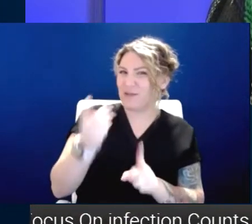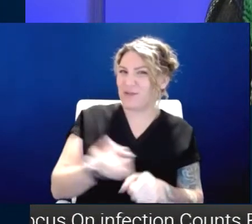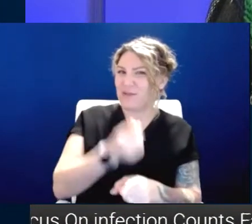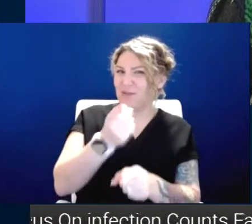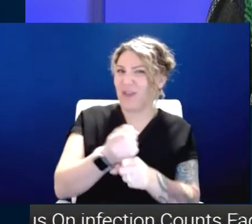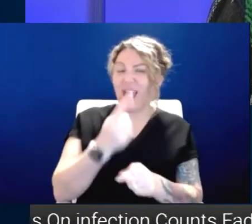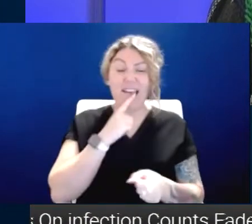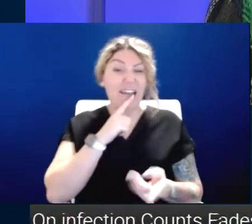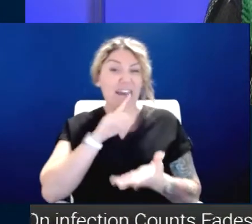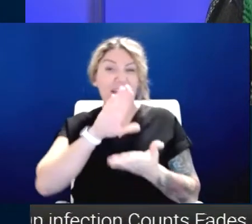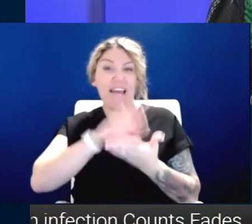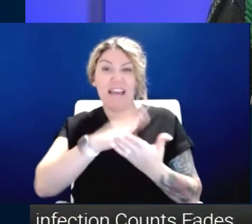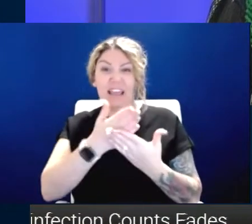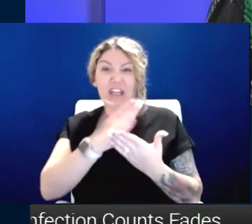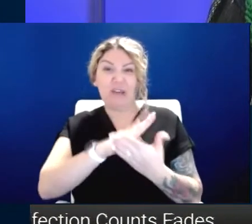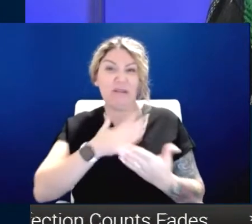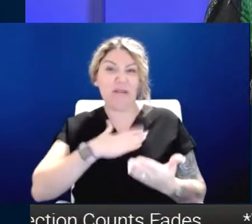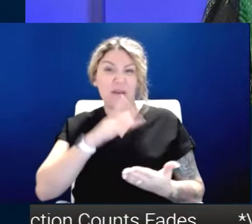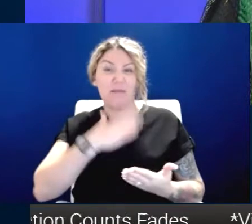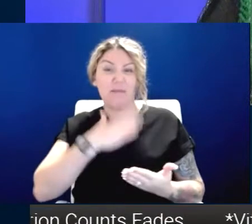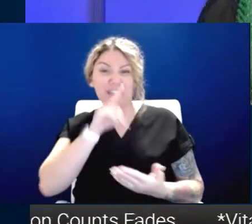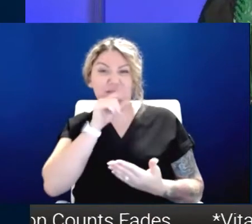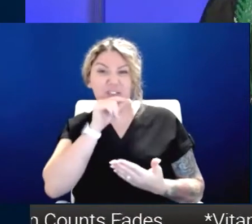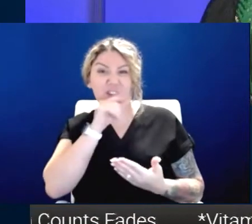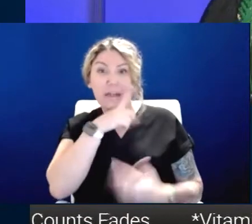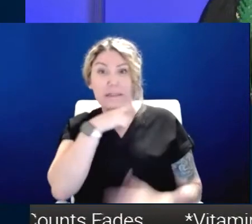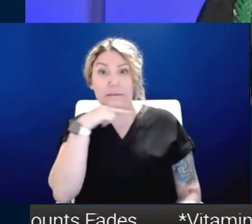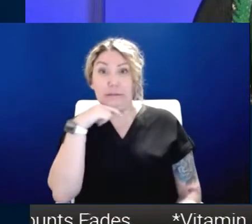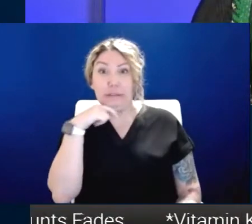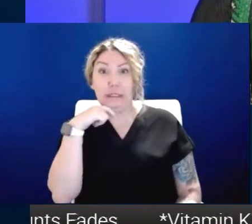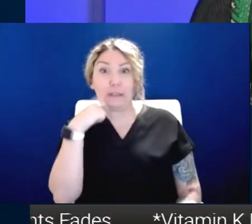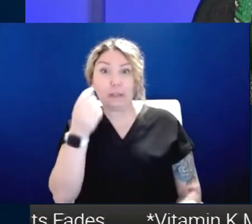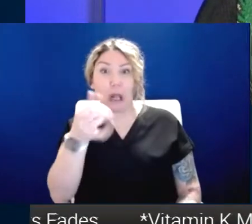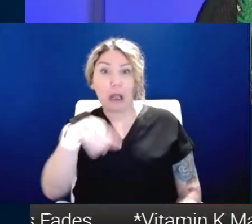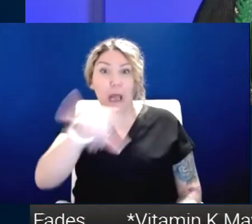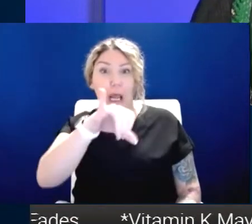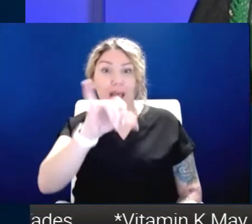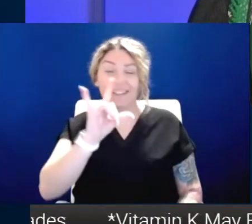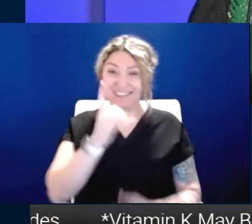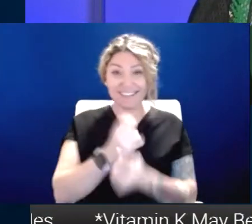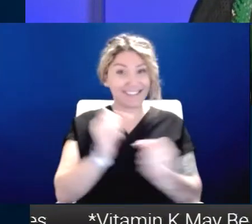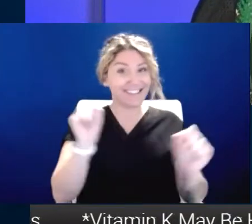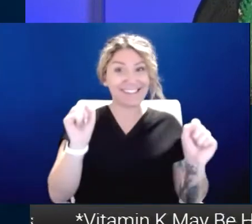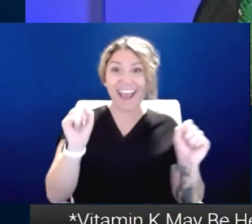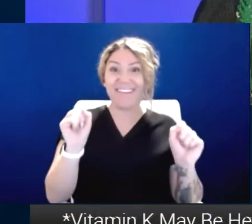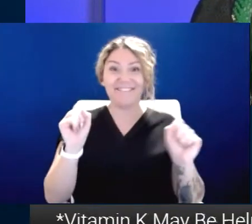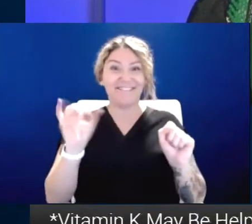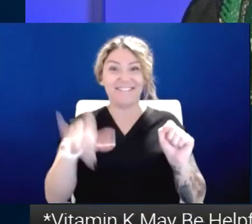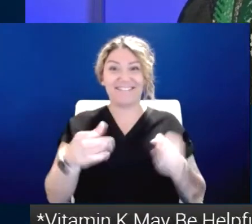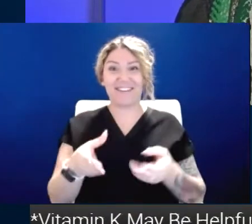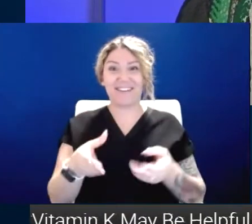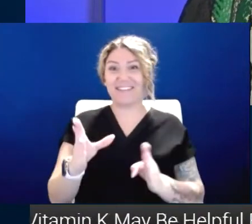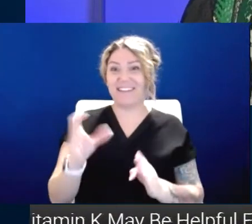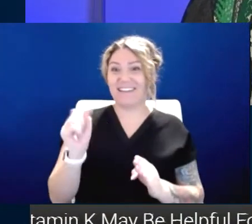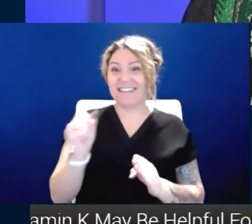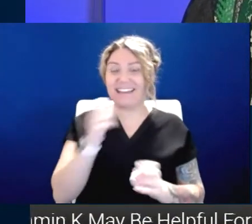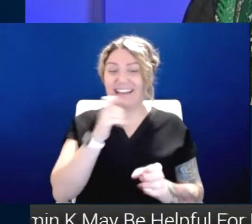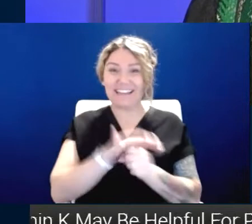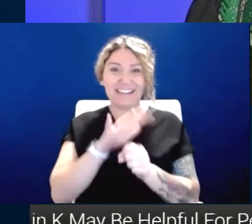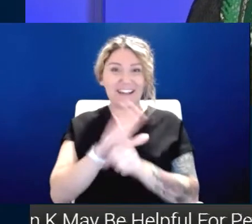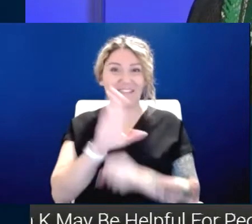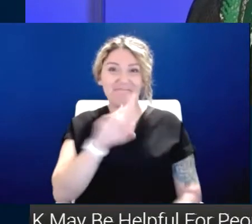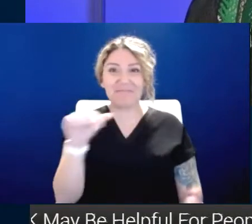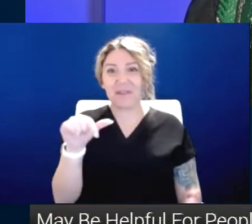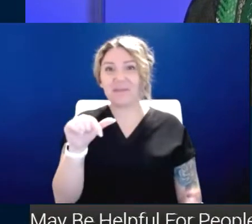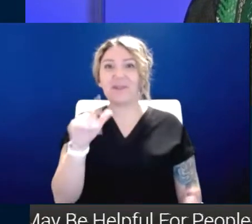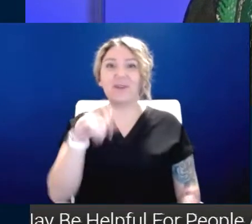it's like a shoe. It's just so dry. You just put something on top safe of it. That way, that's right. Right, nice and safe that way. If you add enough barbecue sauce, it'll be fine. Hey, you can put on